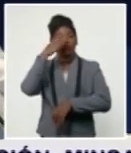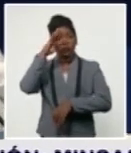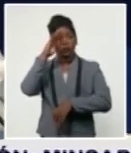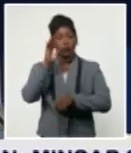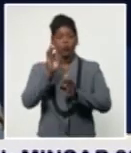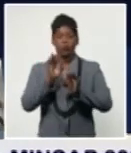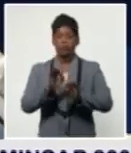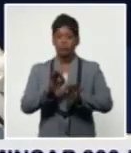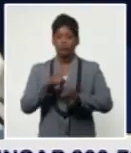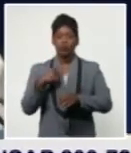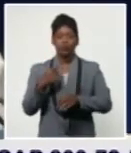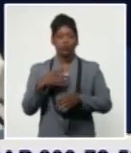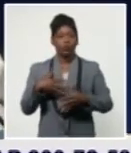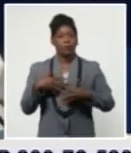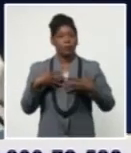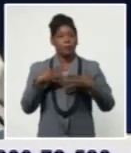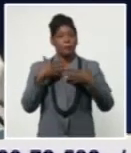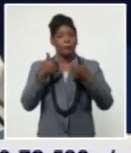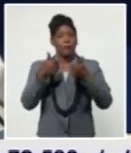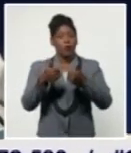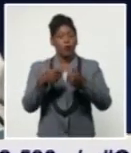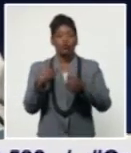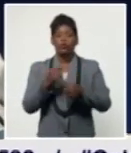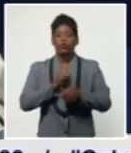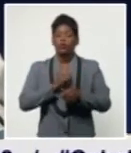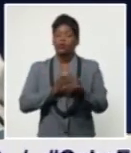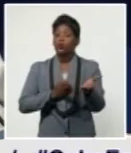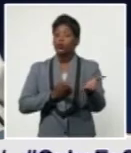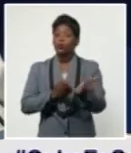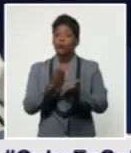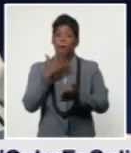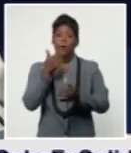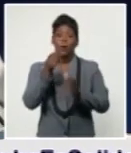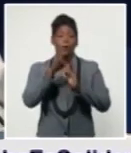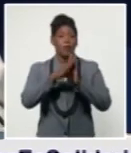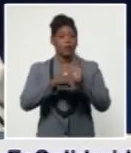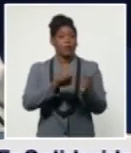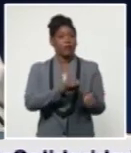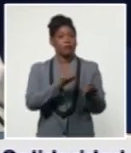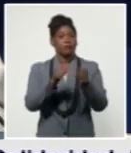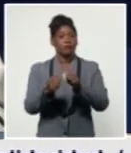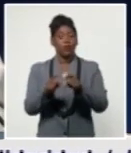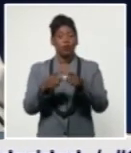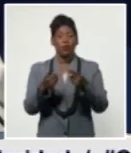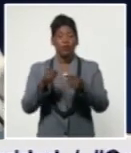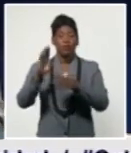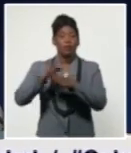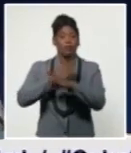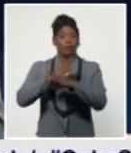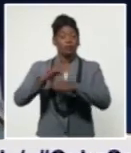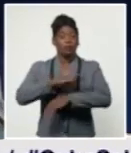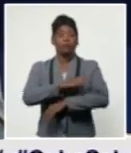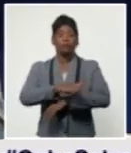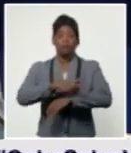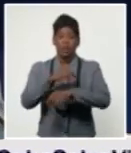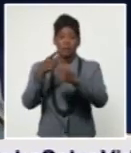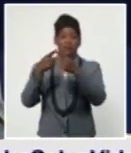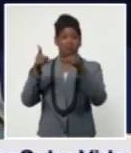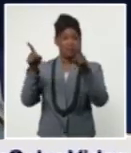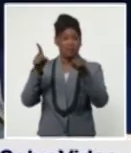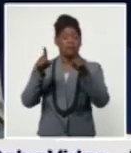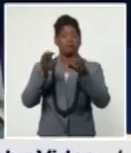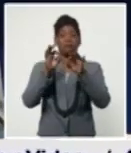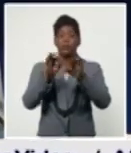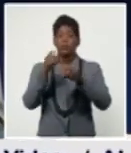measures because many of these countries have experienced what now is being described as